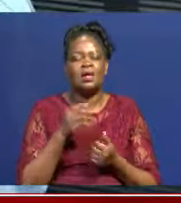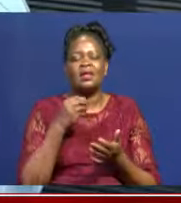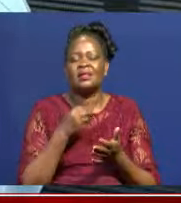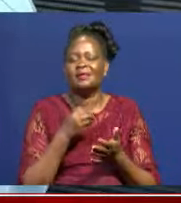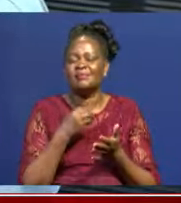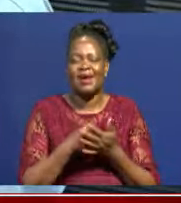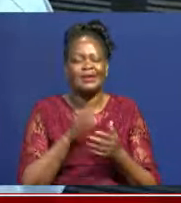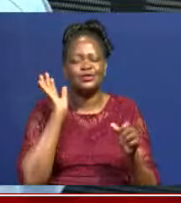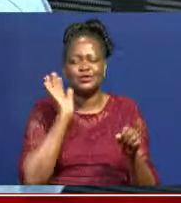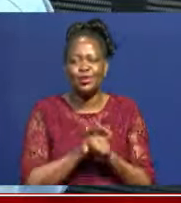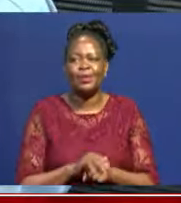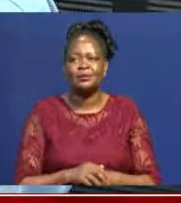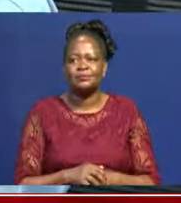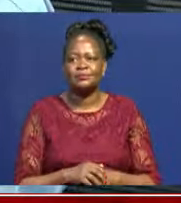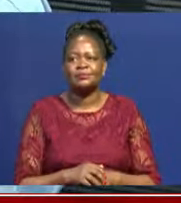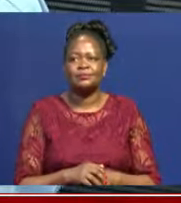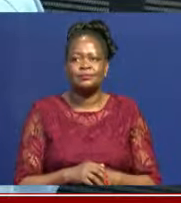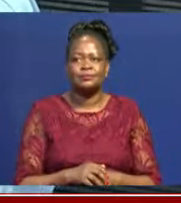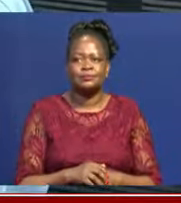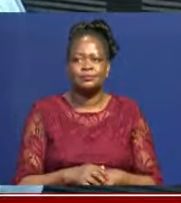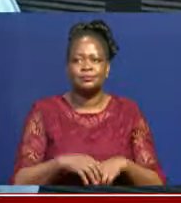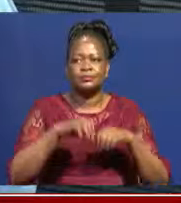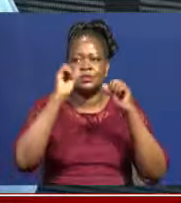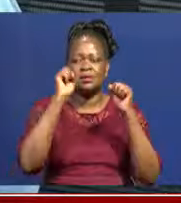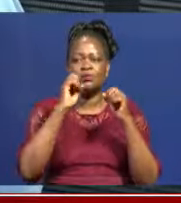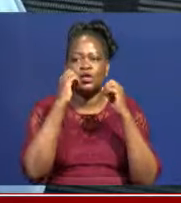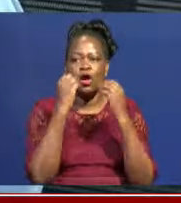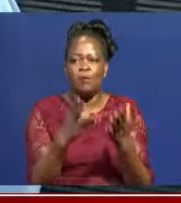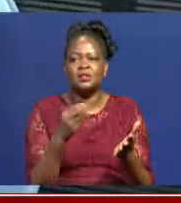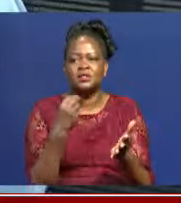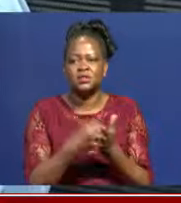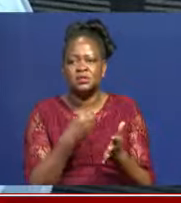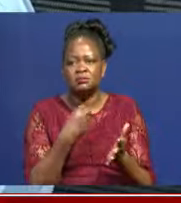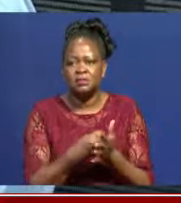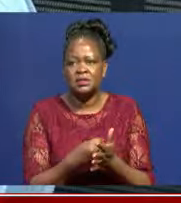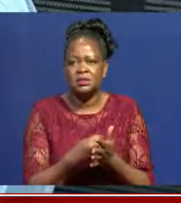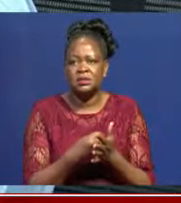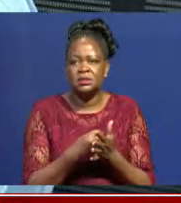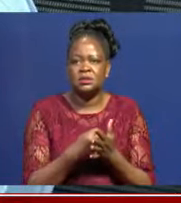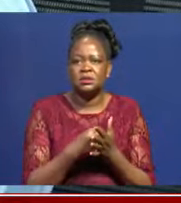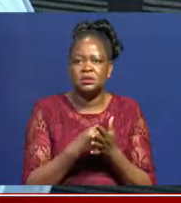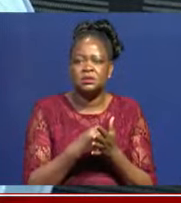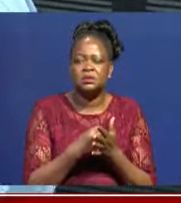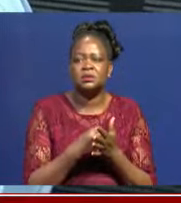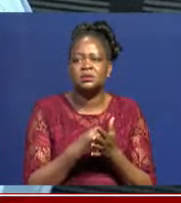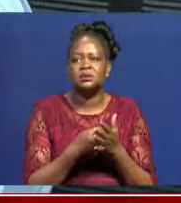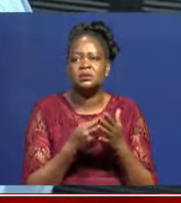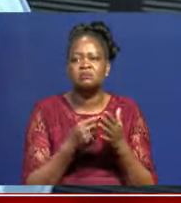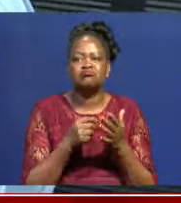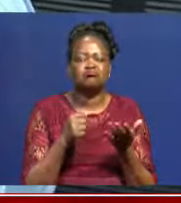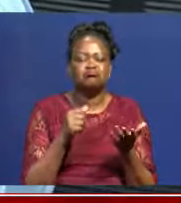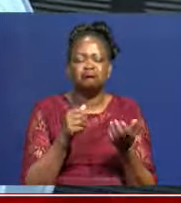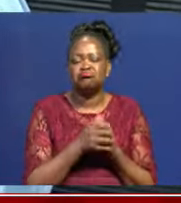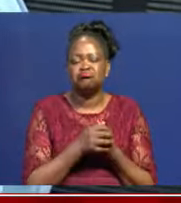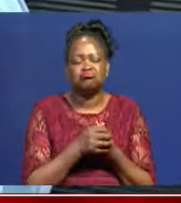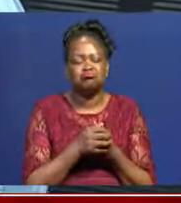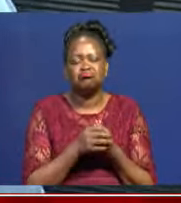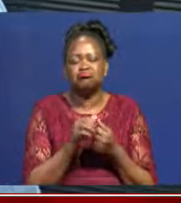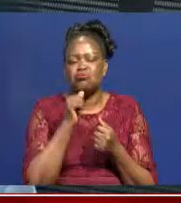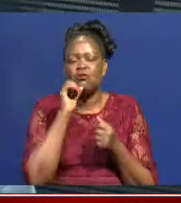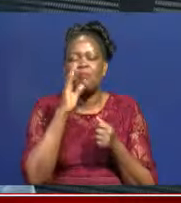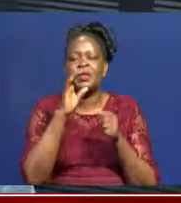The final agreement of how much money is outstanding has not been reached. So